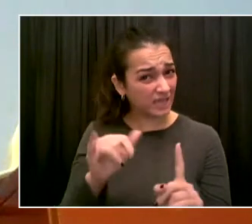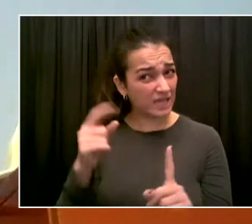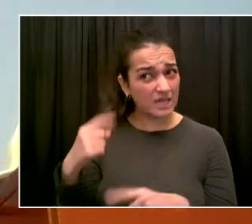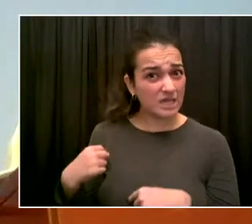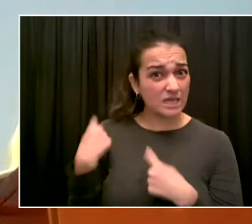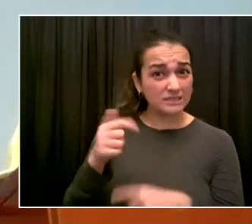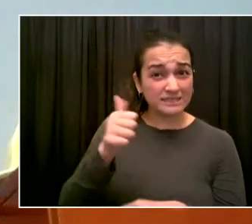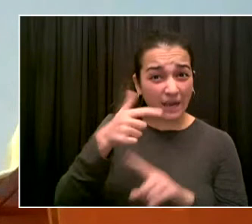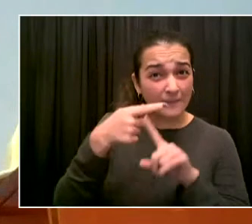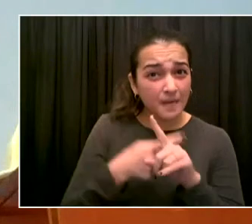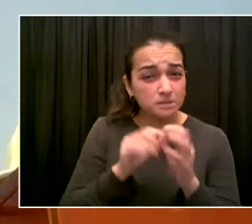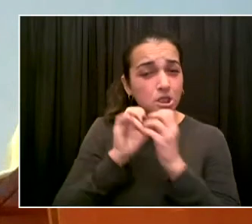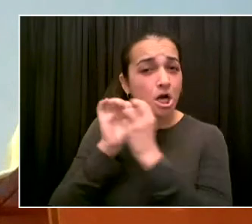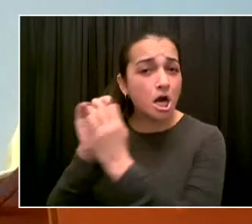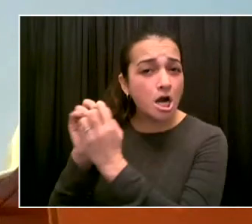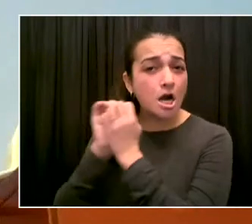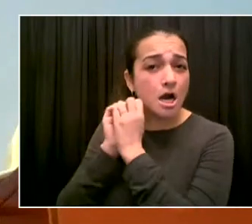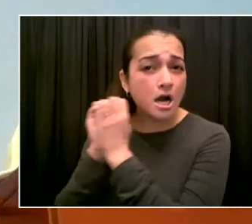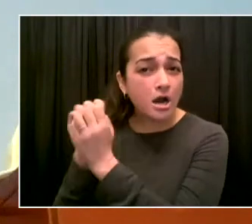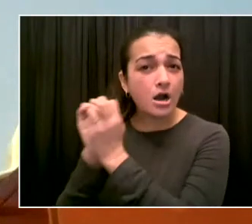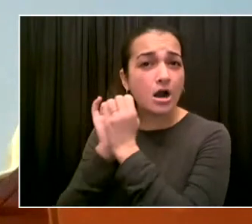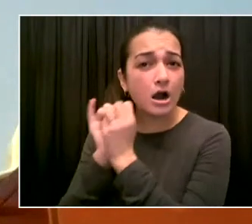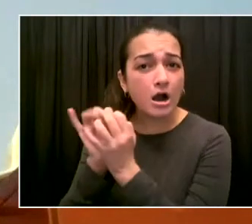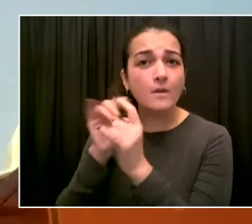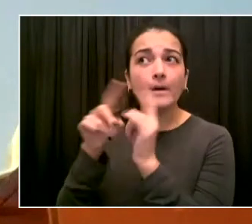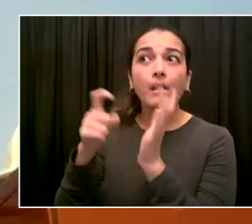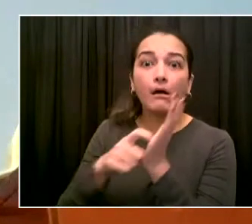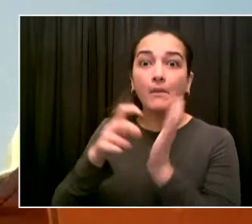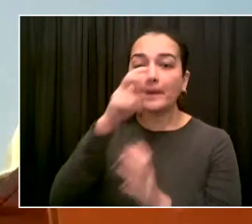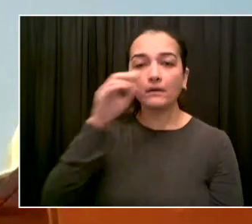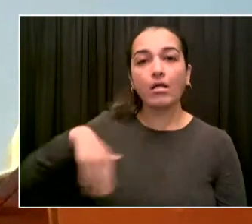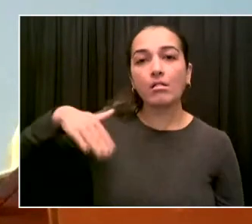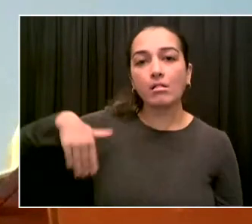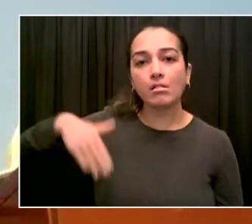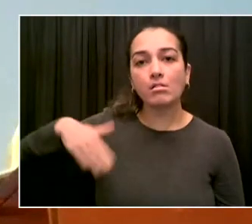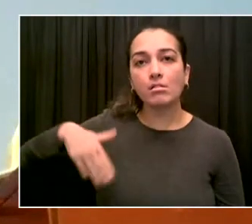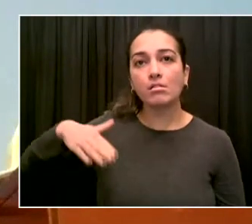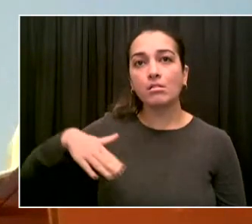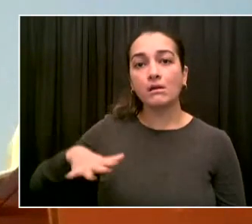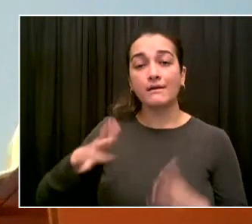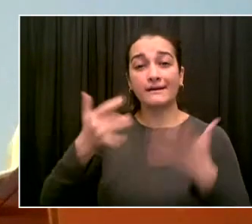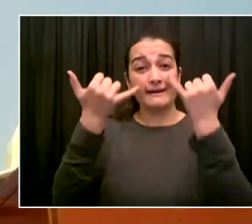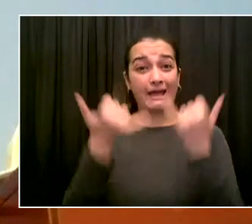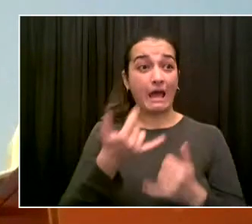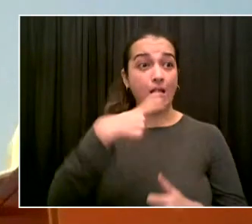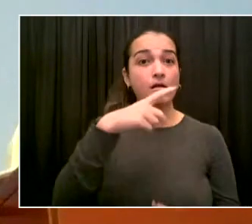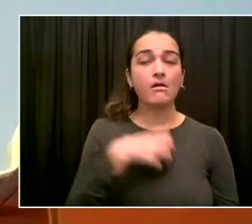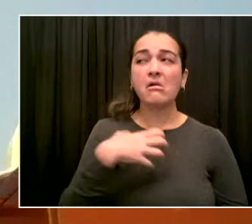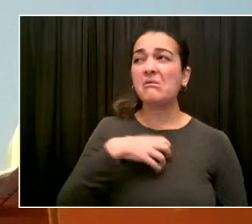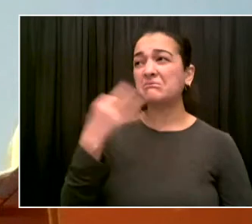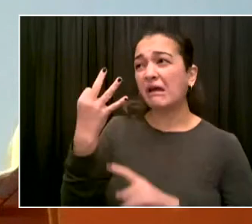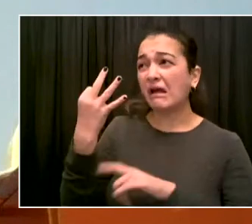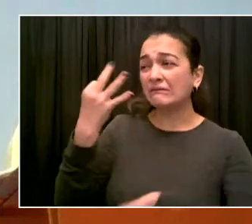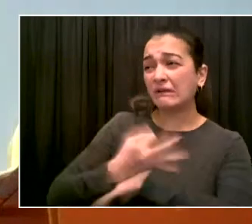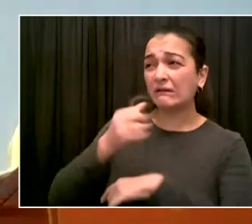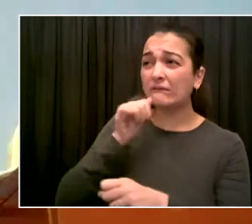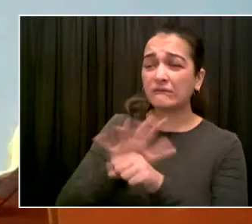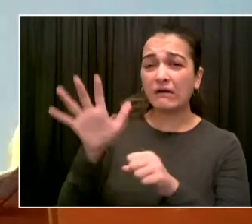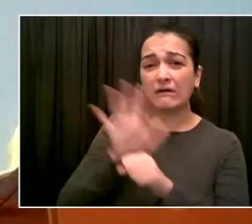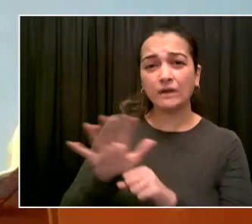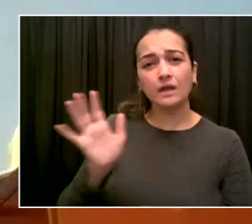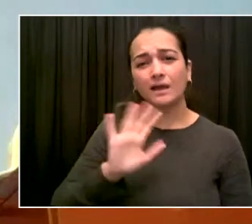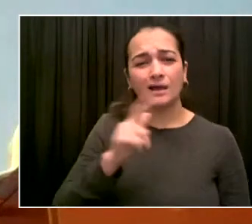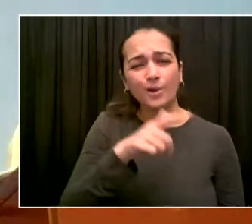somewhat incorrect. Members have had 10 months to be vaccinated. I think that's plenty of time, and they can